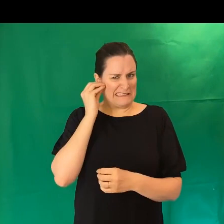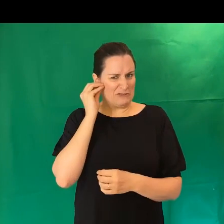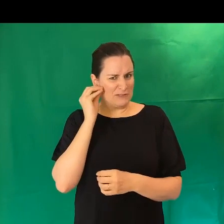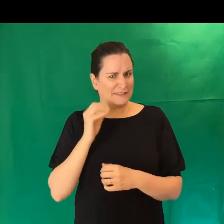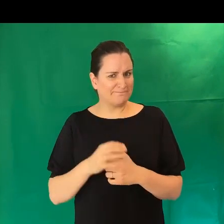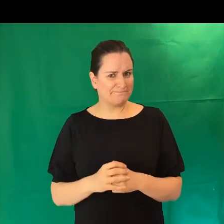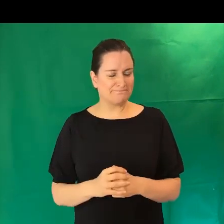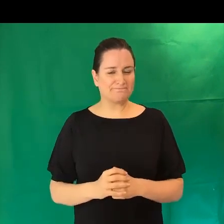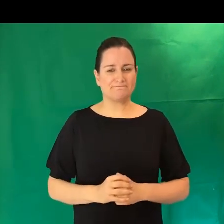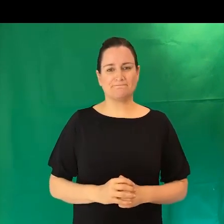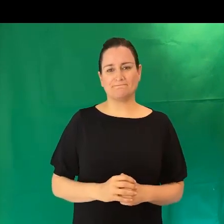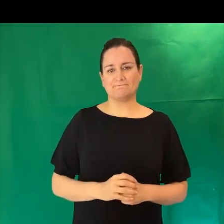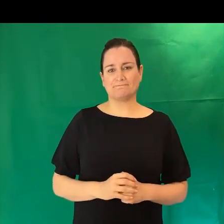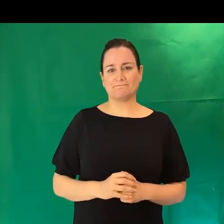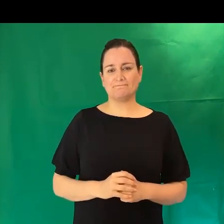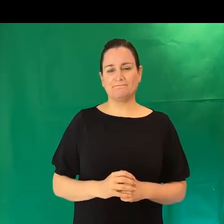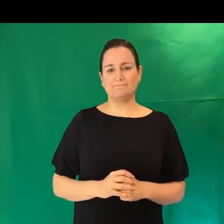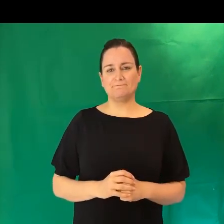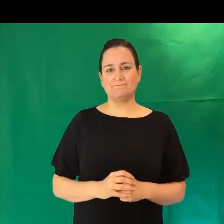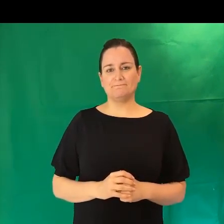an interesting phenomenon.